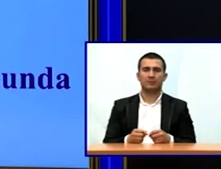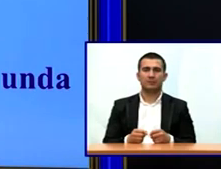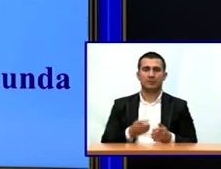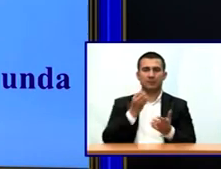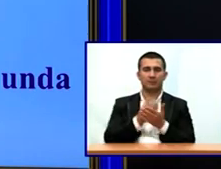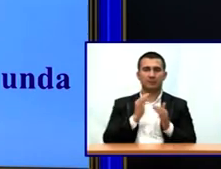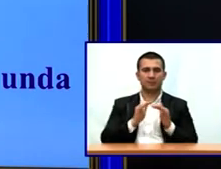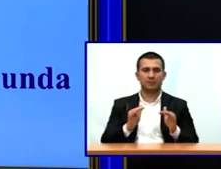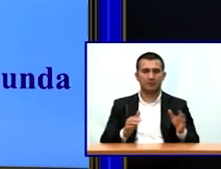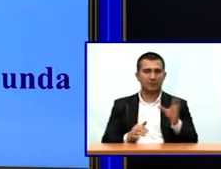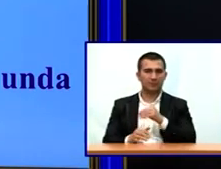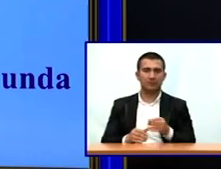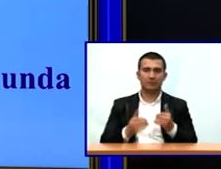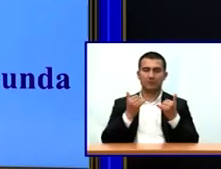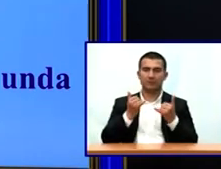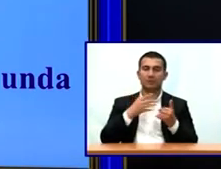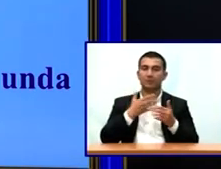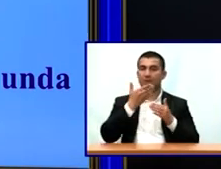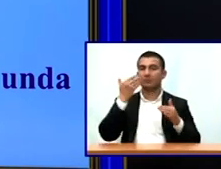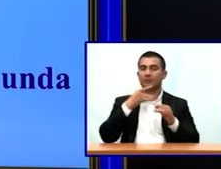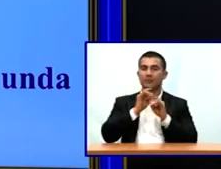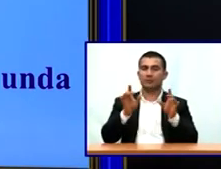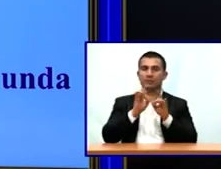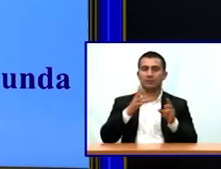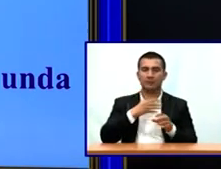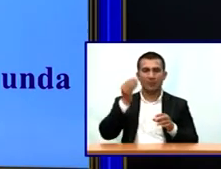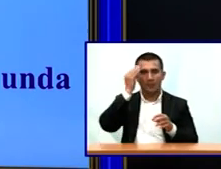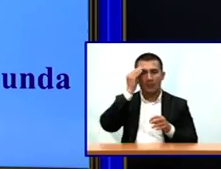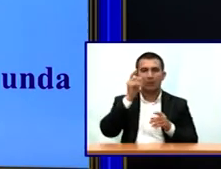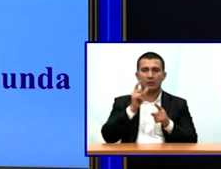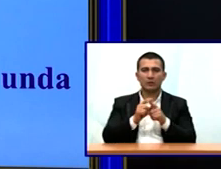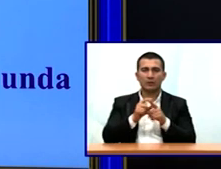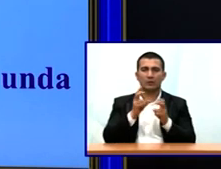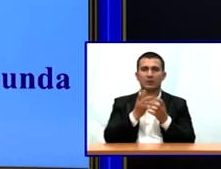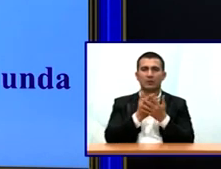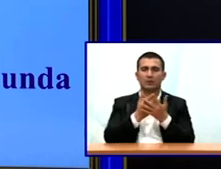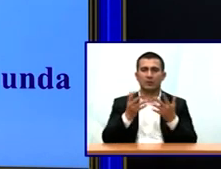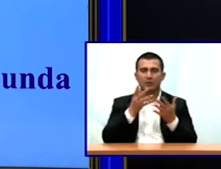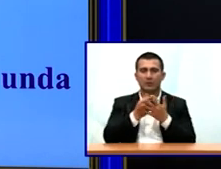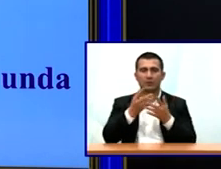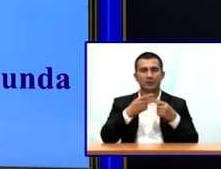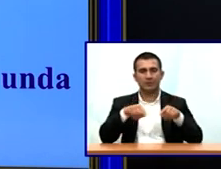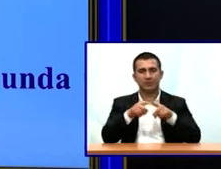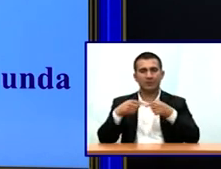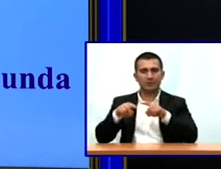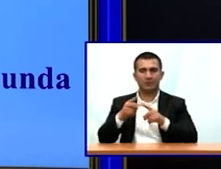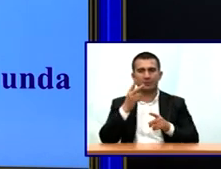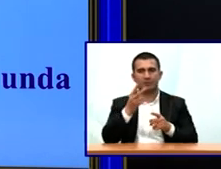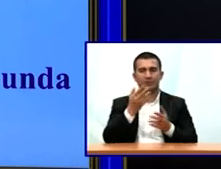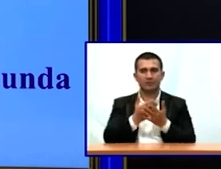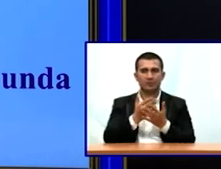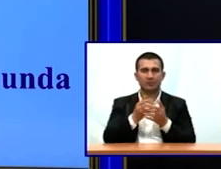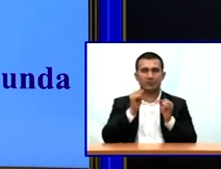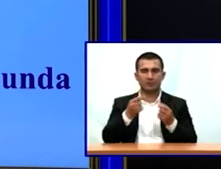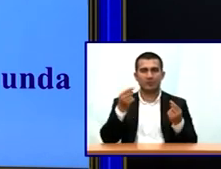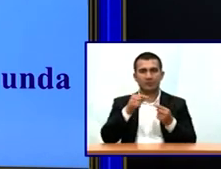Aziz o'quvchilar, boya aytganimizdek, ma'nodosh so'zlar ijobiy va salbiy munosabatlarni bildirishiga